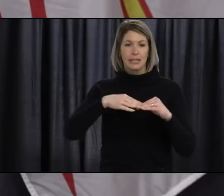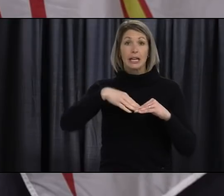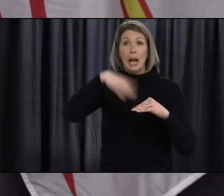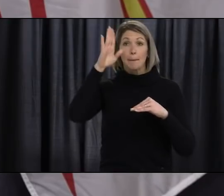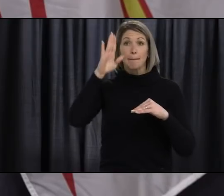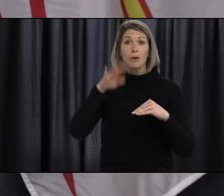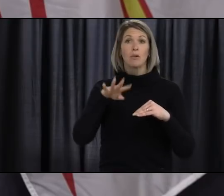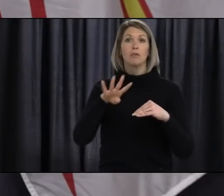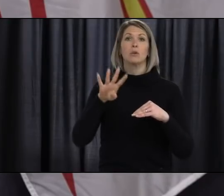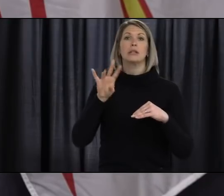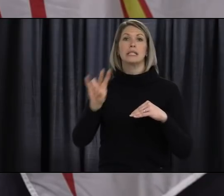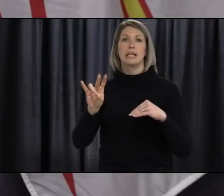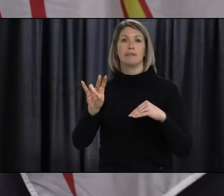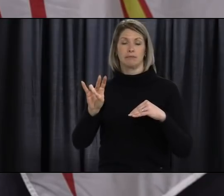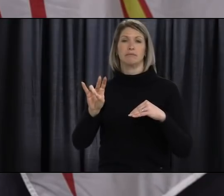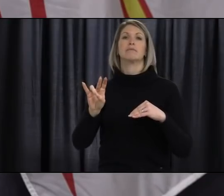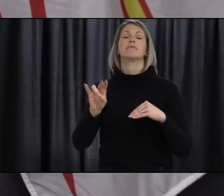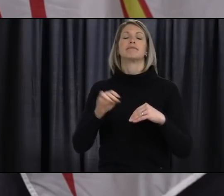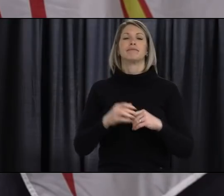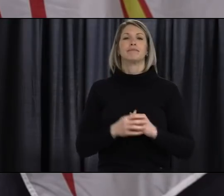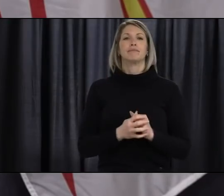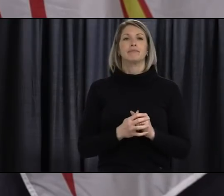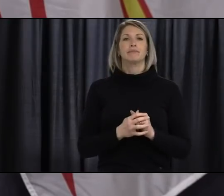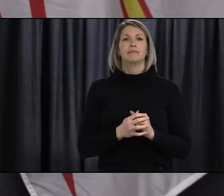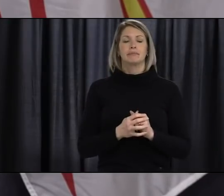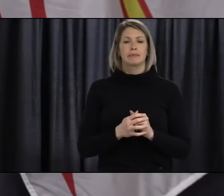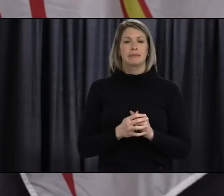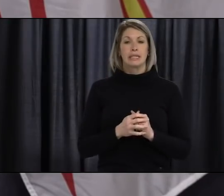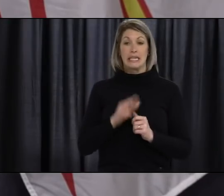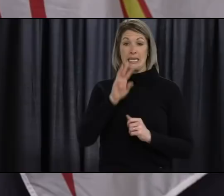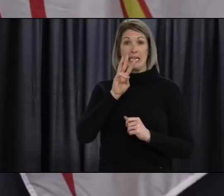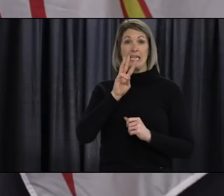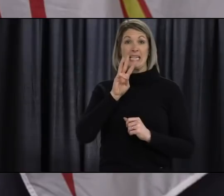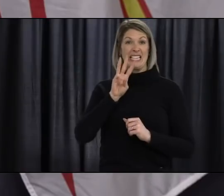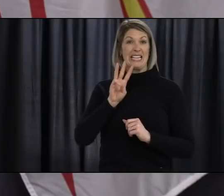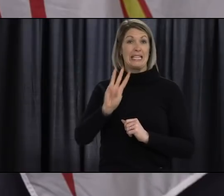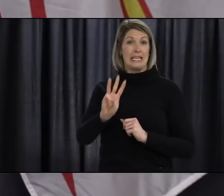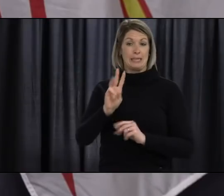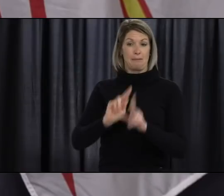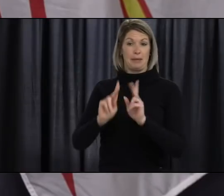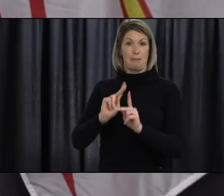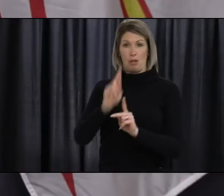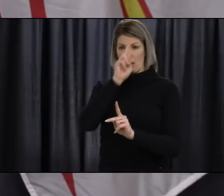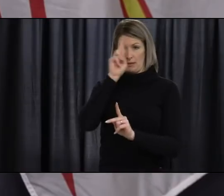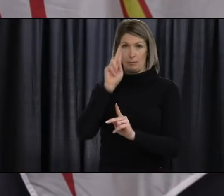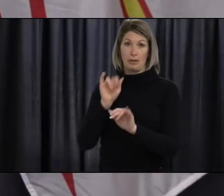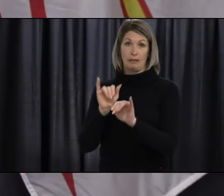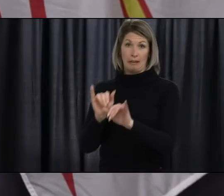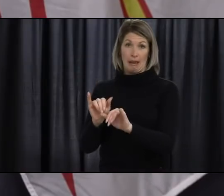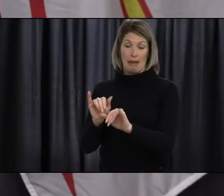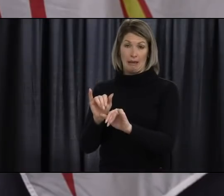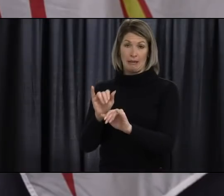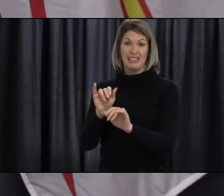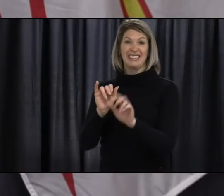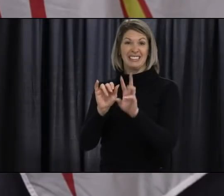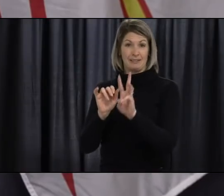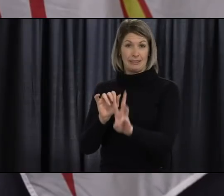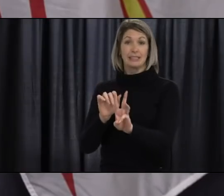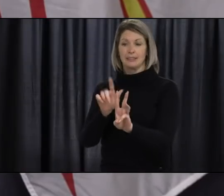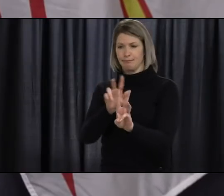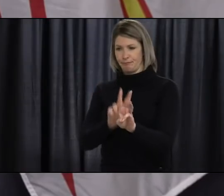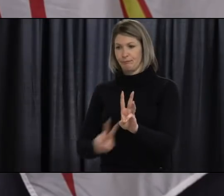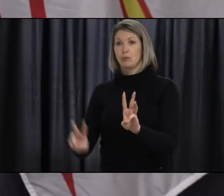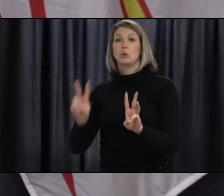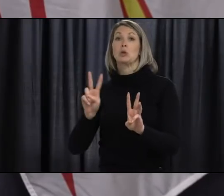and 47 who are 70 and above. 6 people are in hospital due to the virus, and of these patients, 2 are